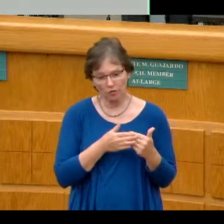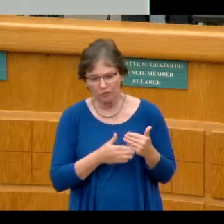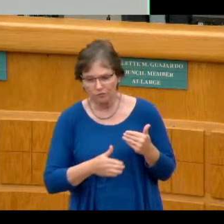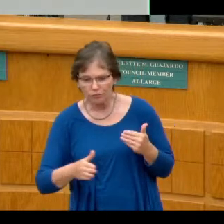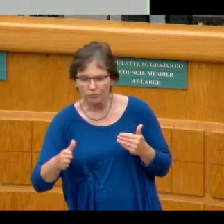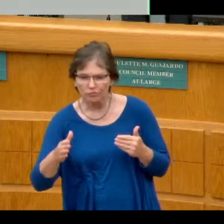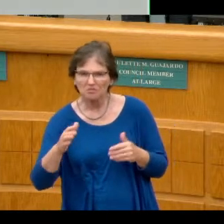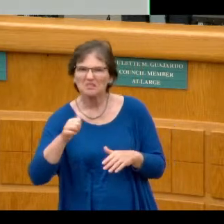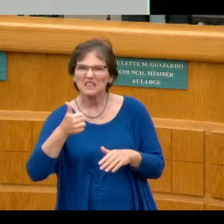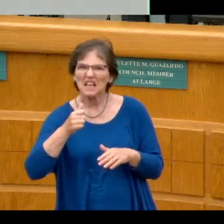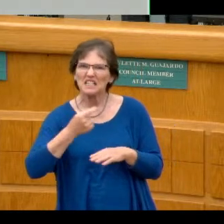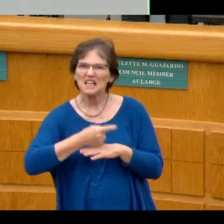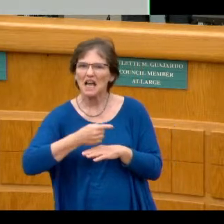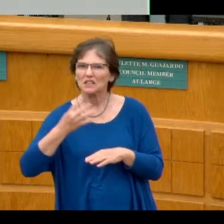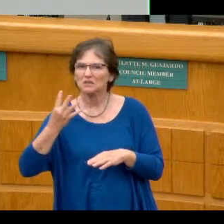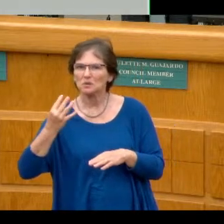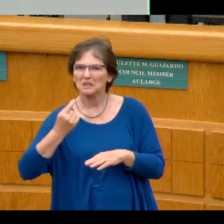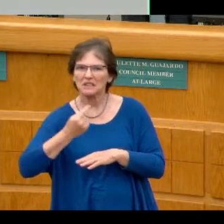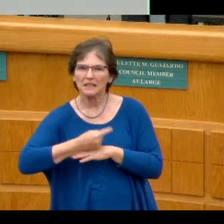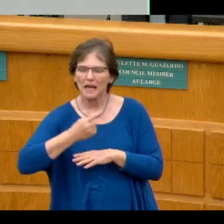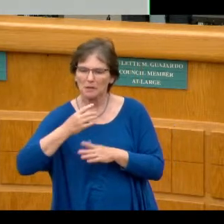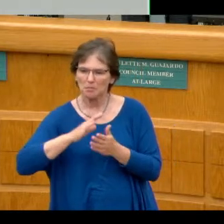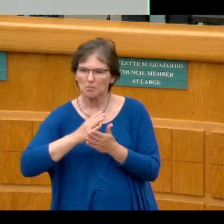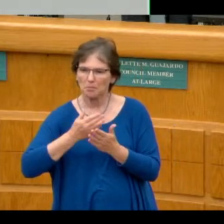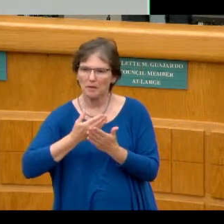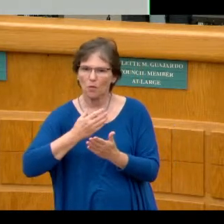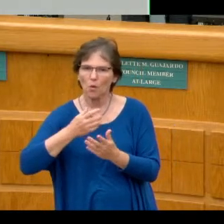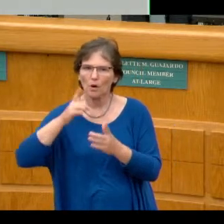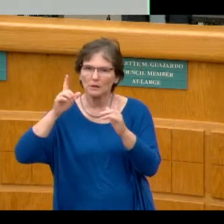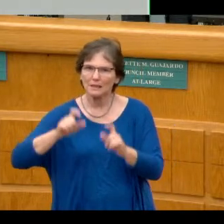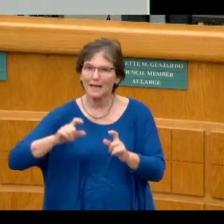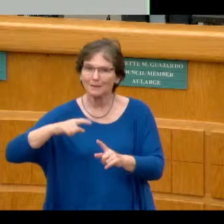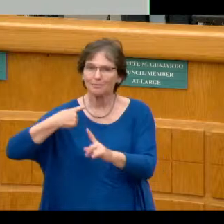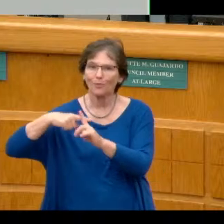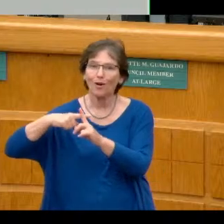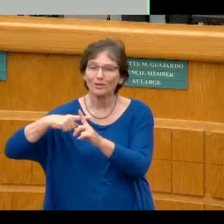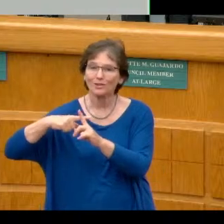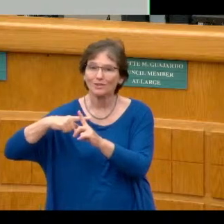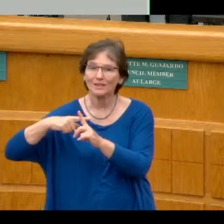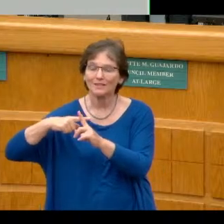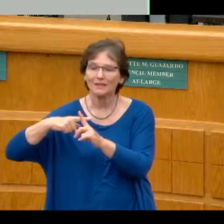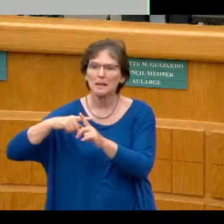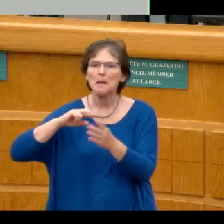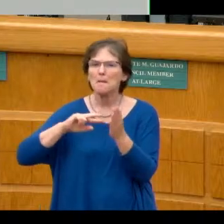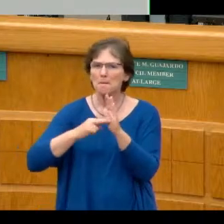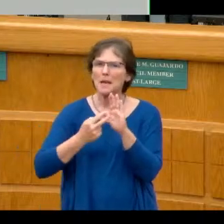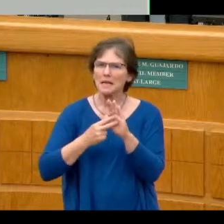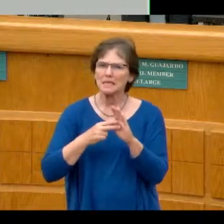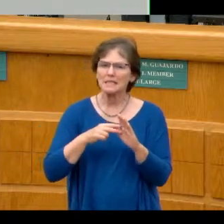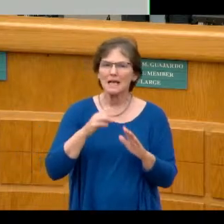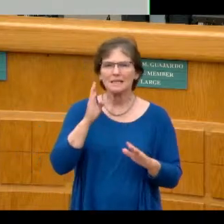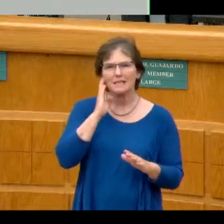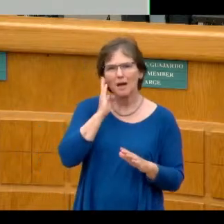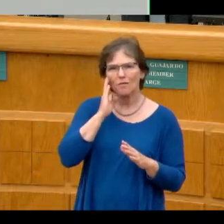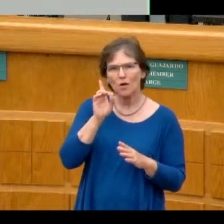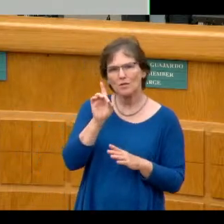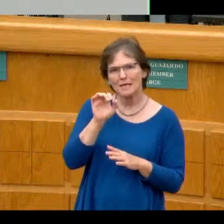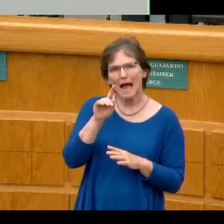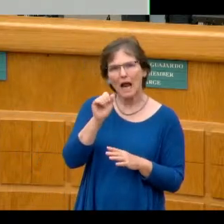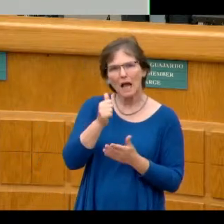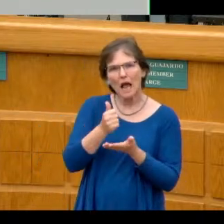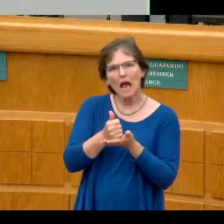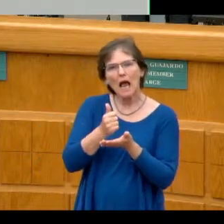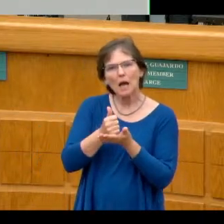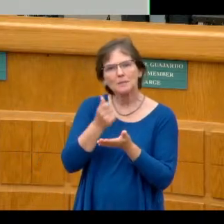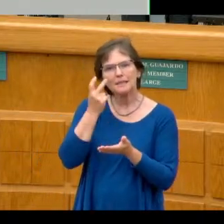Moving into the cell phone data, we're only going to show one graph this week. The cell phone data is interesting because it can show us what might happen in the future, given